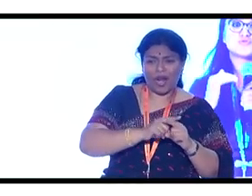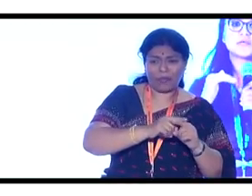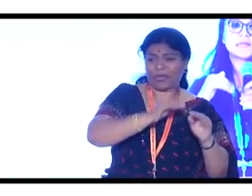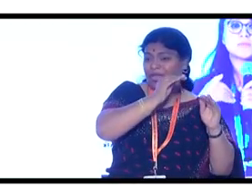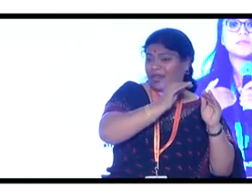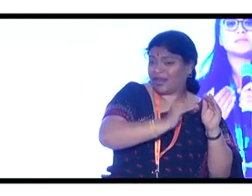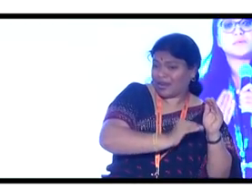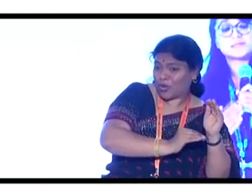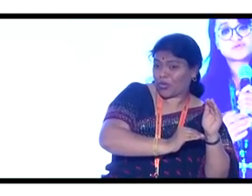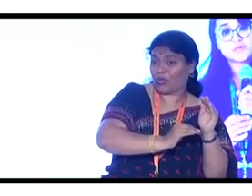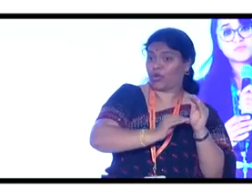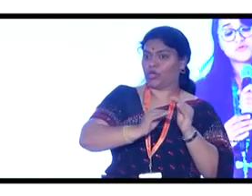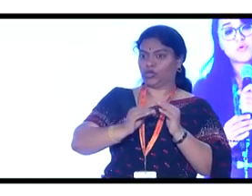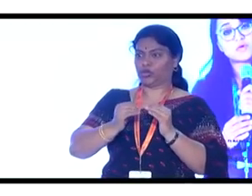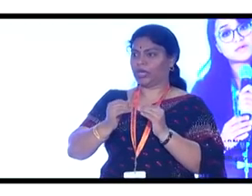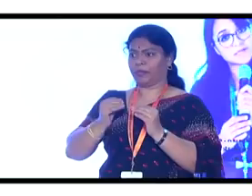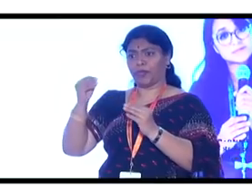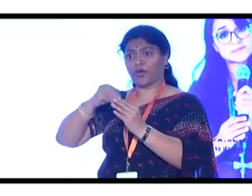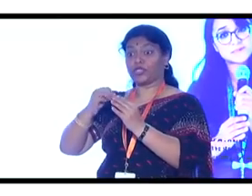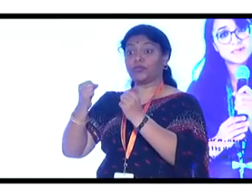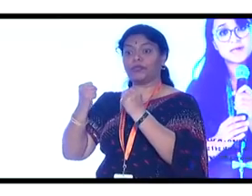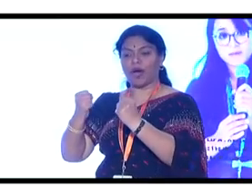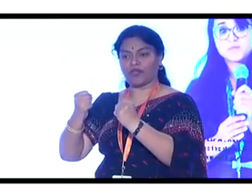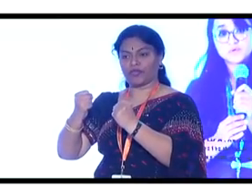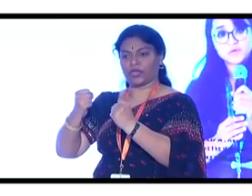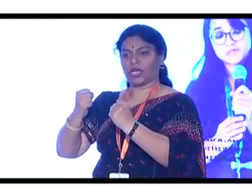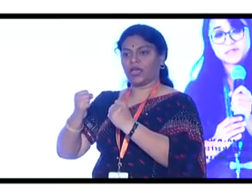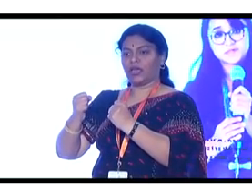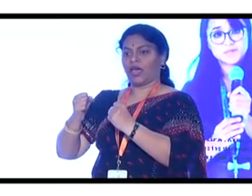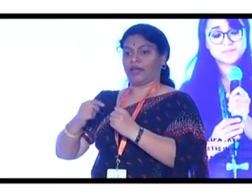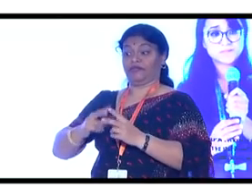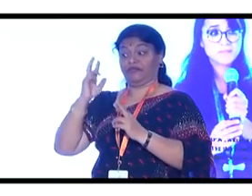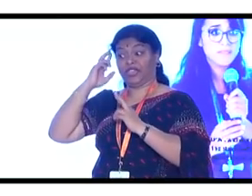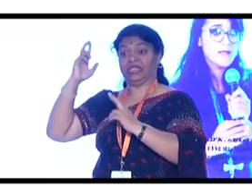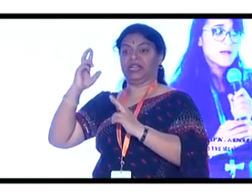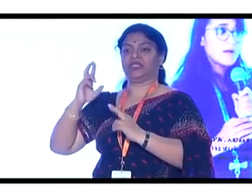to reclaiming the mainstream with all grace and with all dignity.